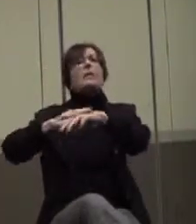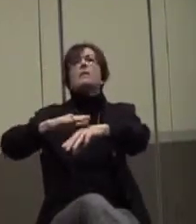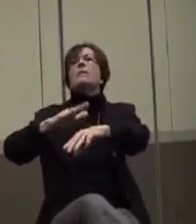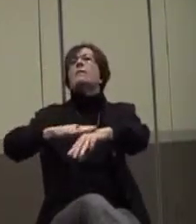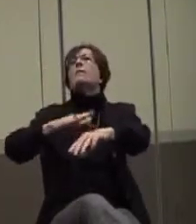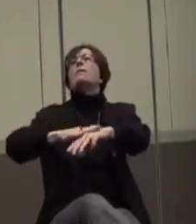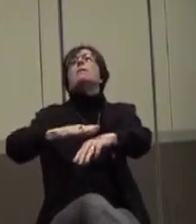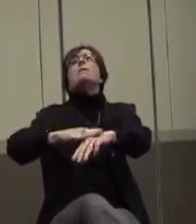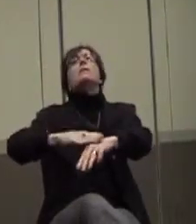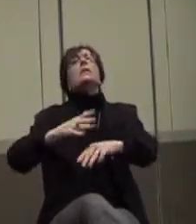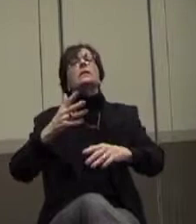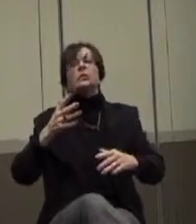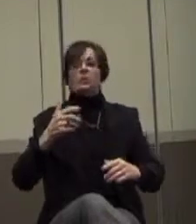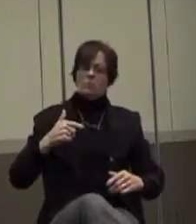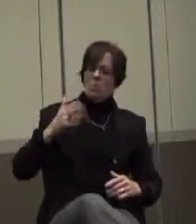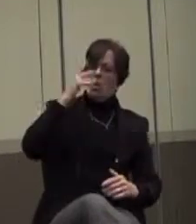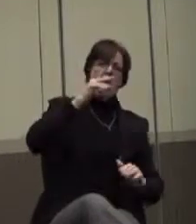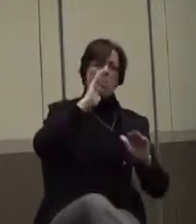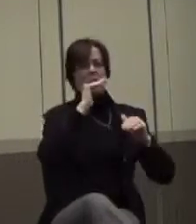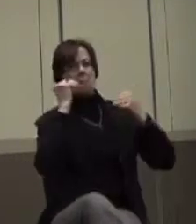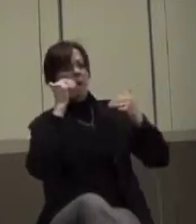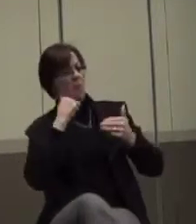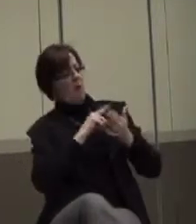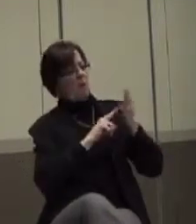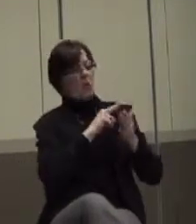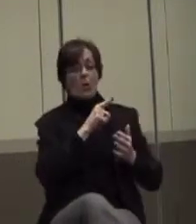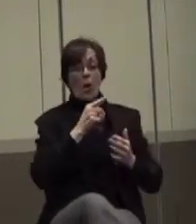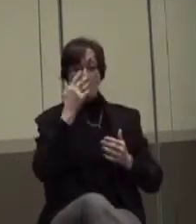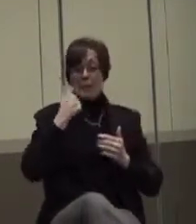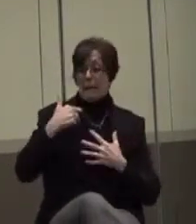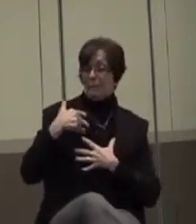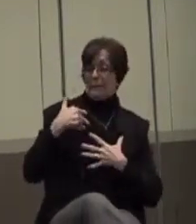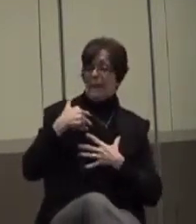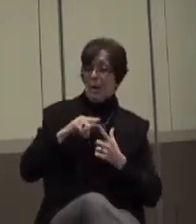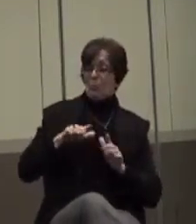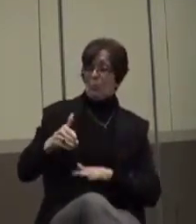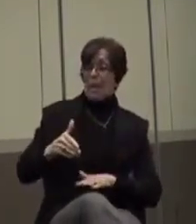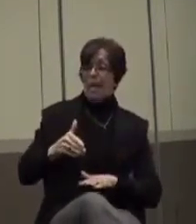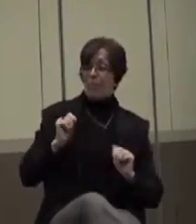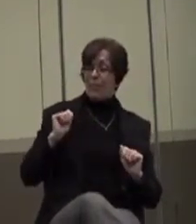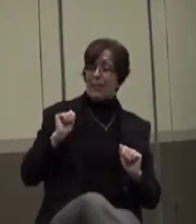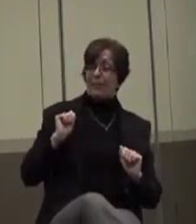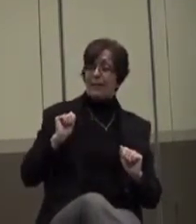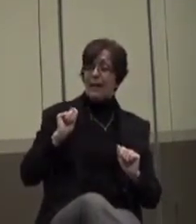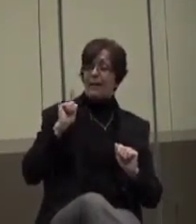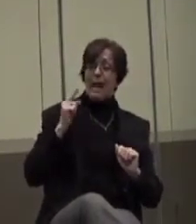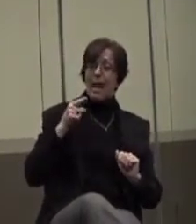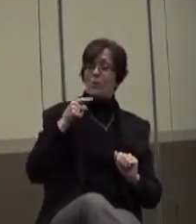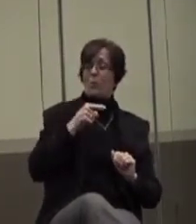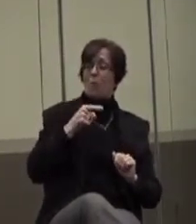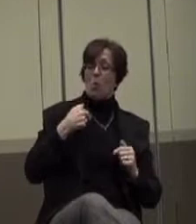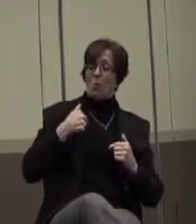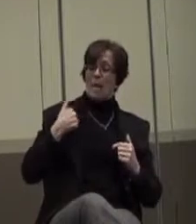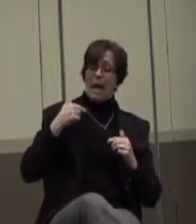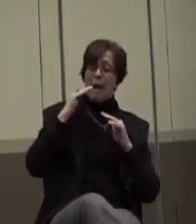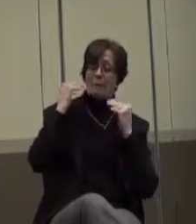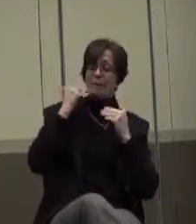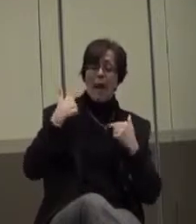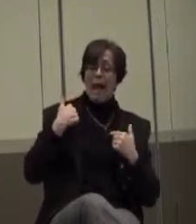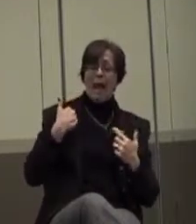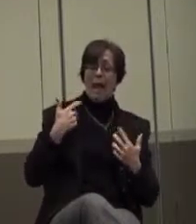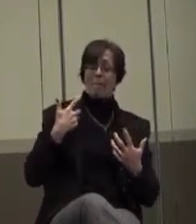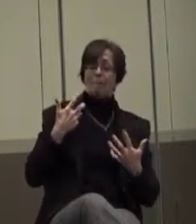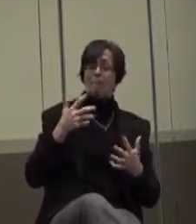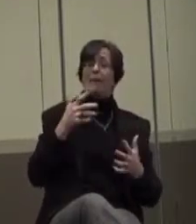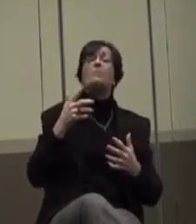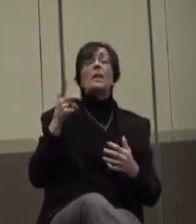So, why are you smiling when I'm correcting you? It's because I'm scared to death, and you're spooking me, and I smile when I get spooked, okay? You'd